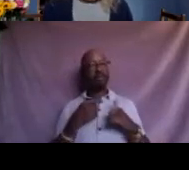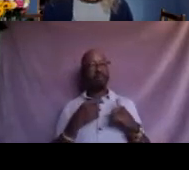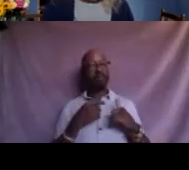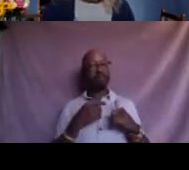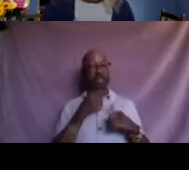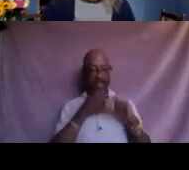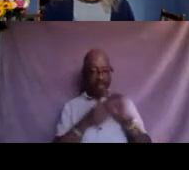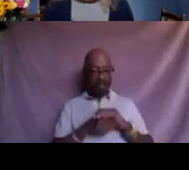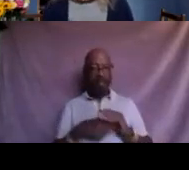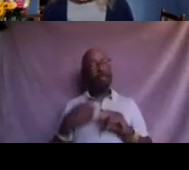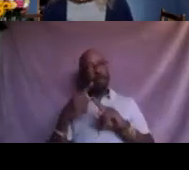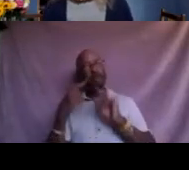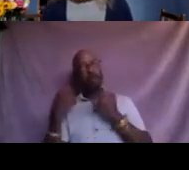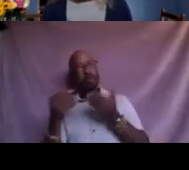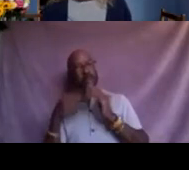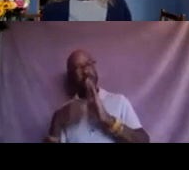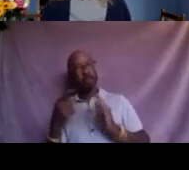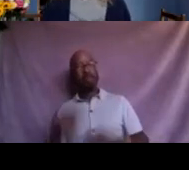arrow is how you would adjust that.